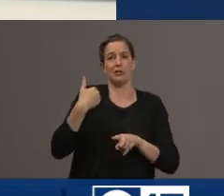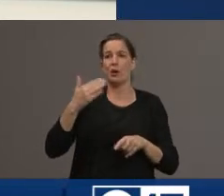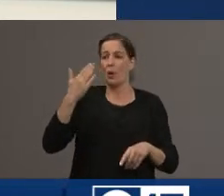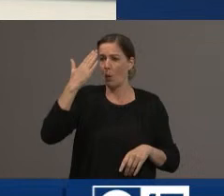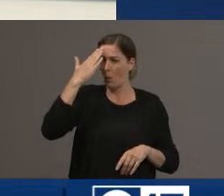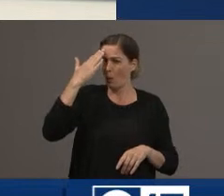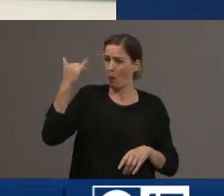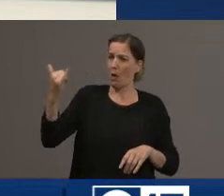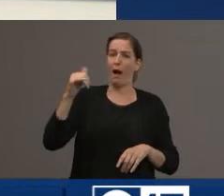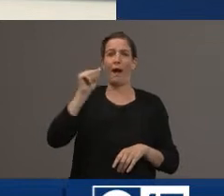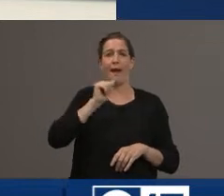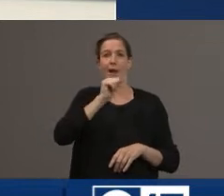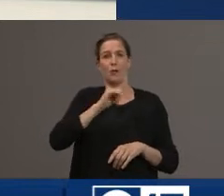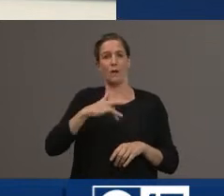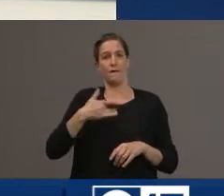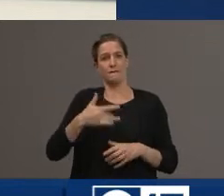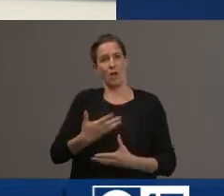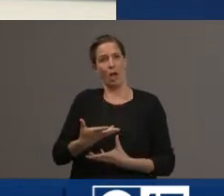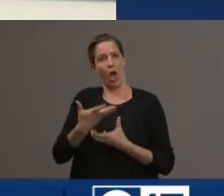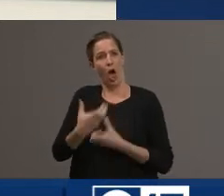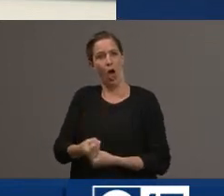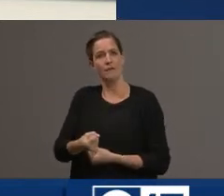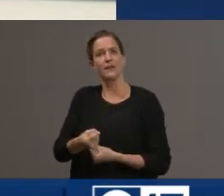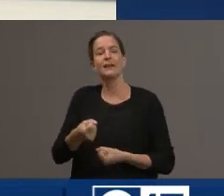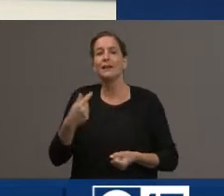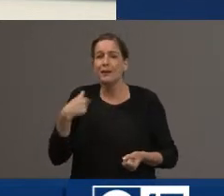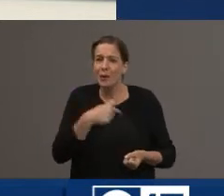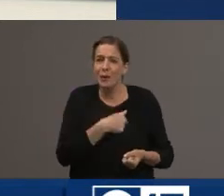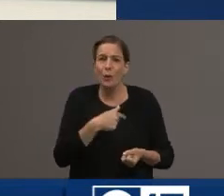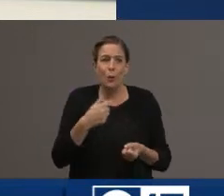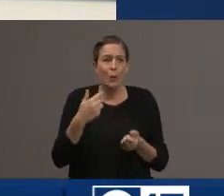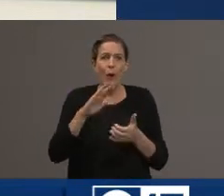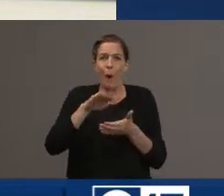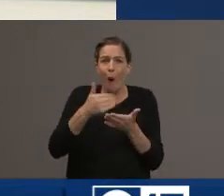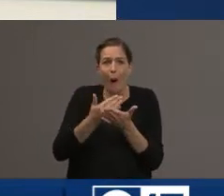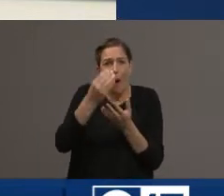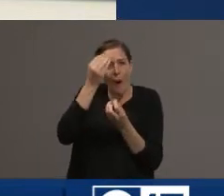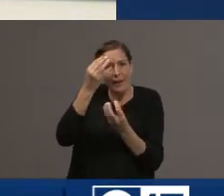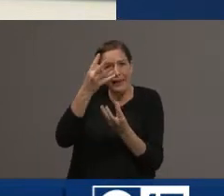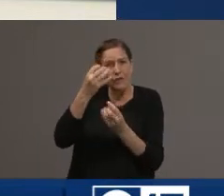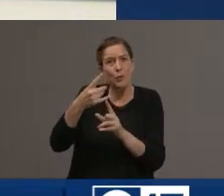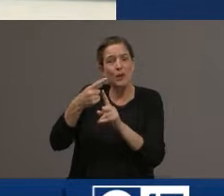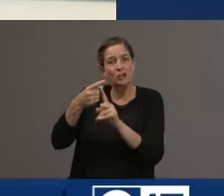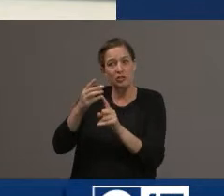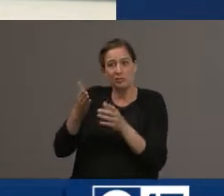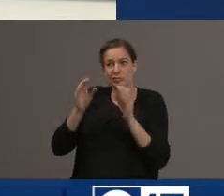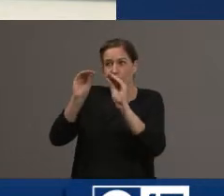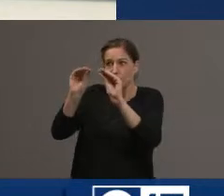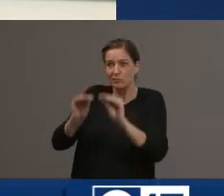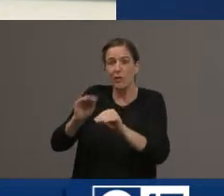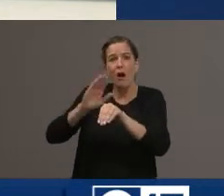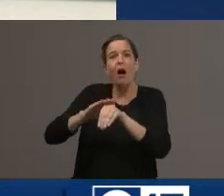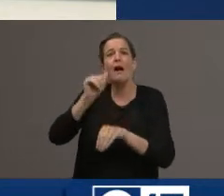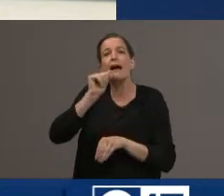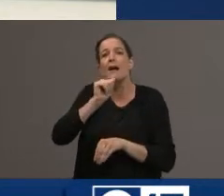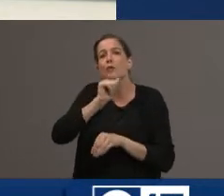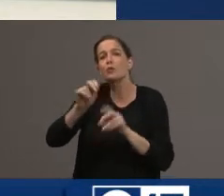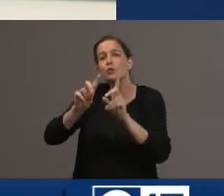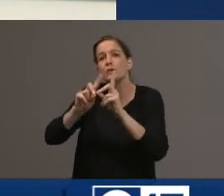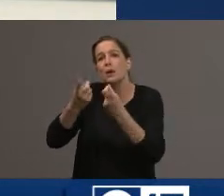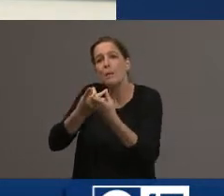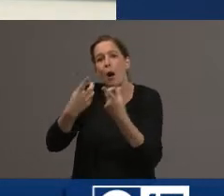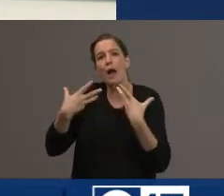given the fact that we aggregate all our information on the Arizona Department of Health website, but we also